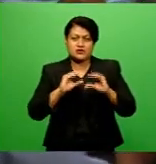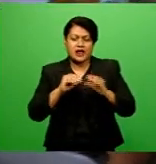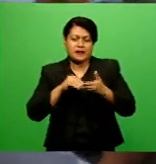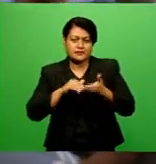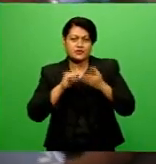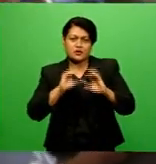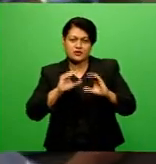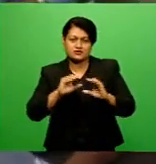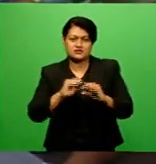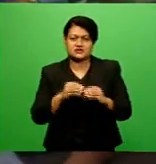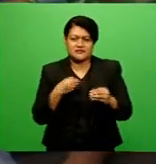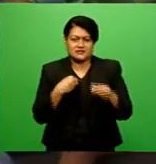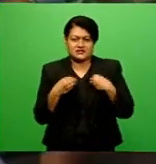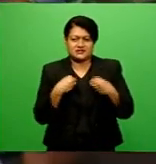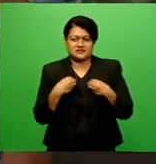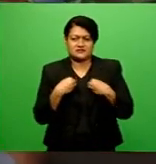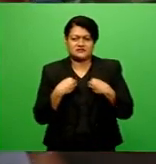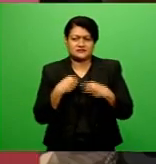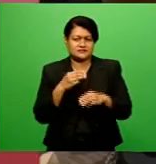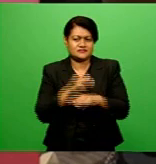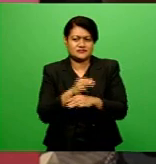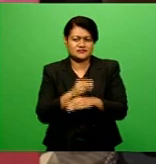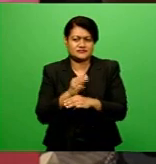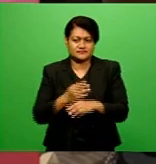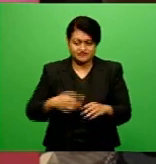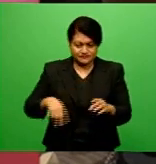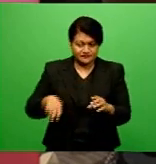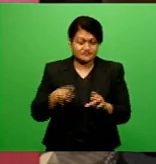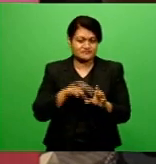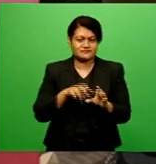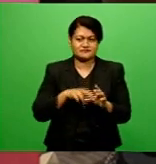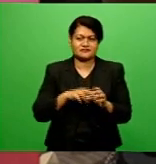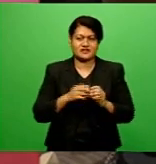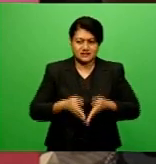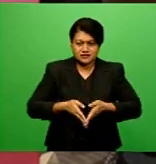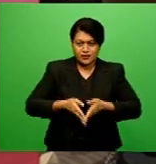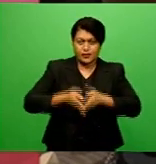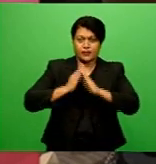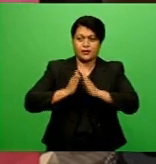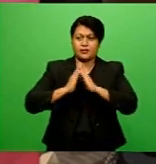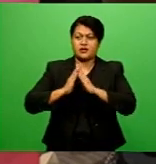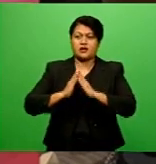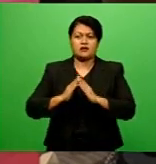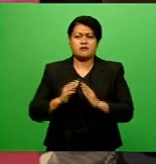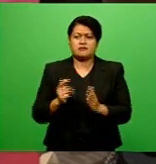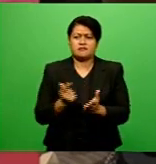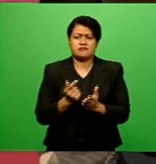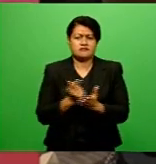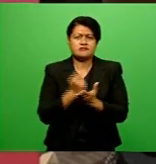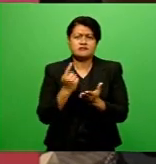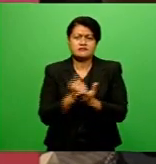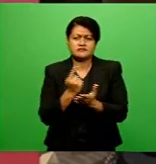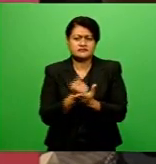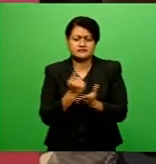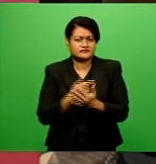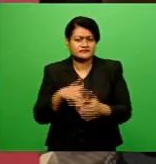of 2 months. And I had some good ones on LinkedIn as well. A lot of them just talked about the